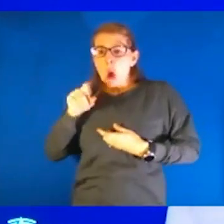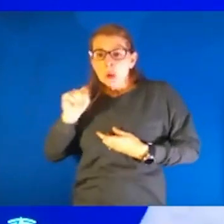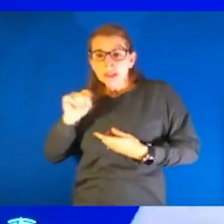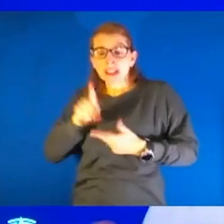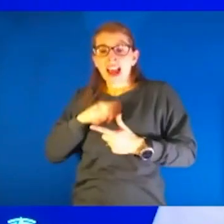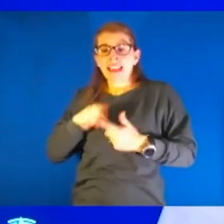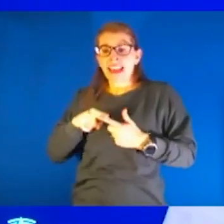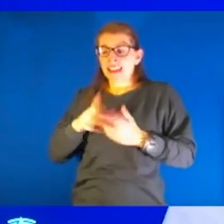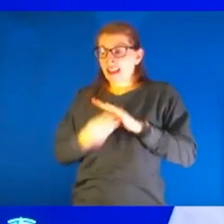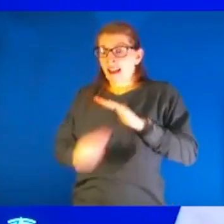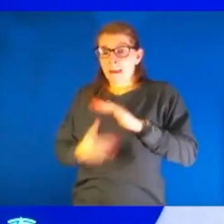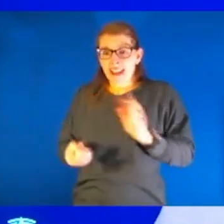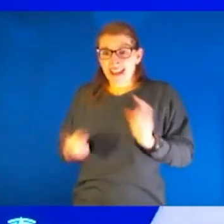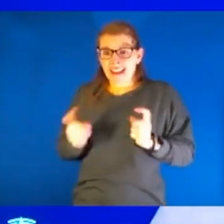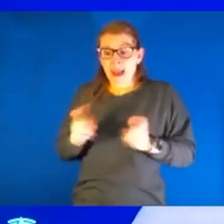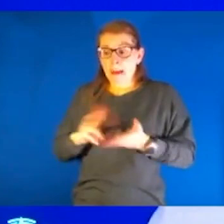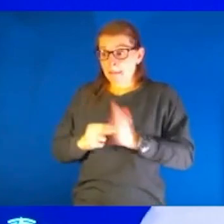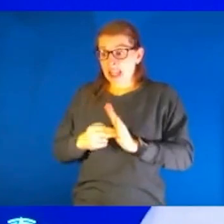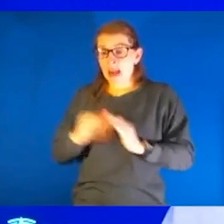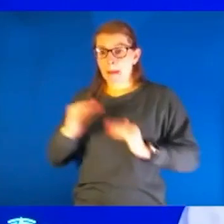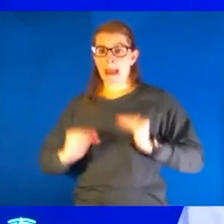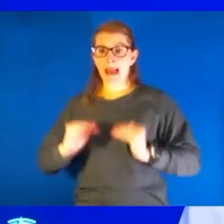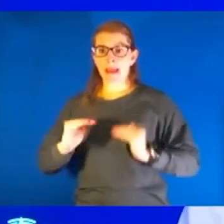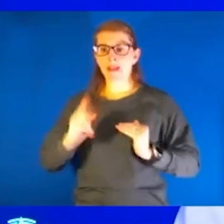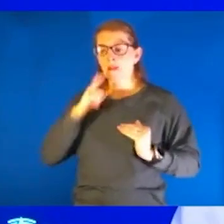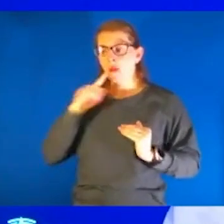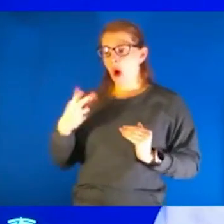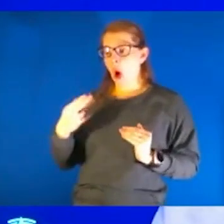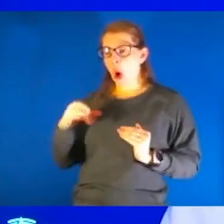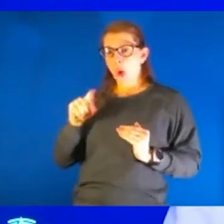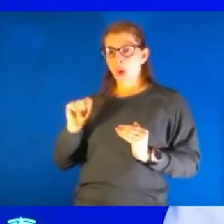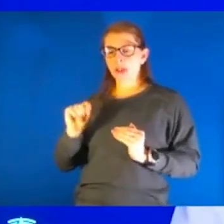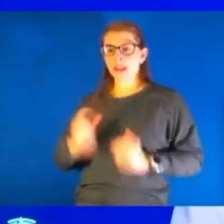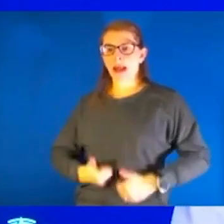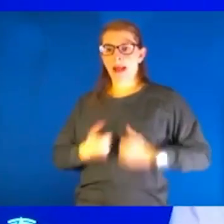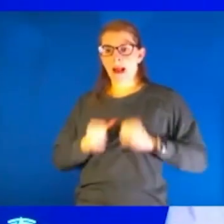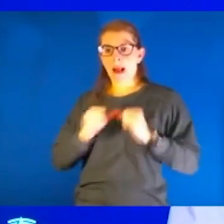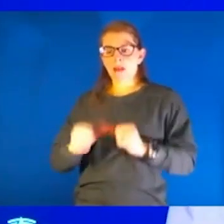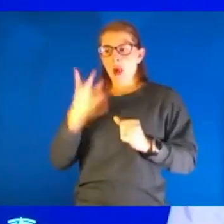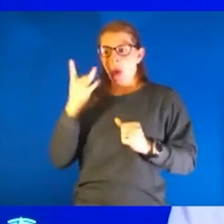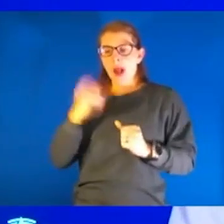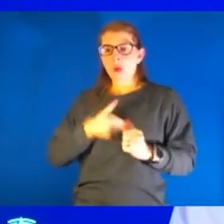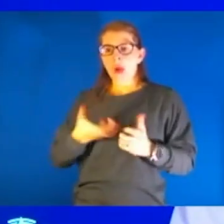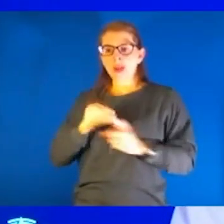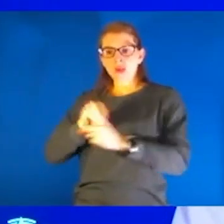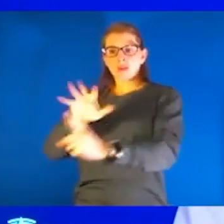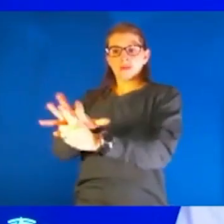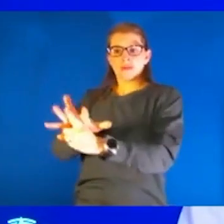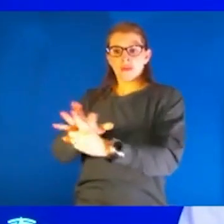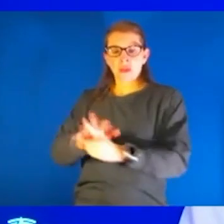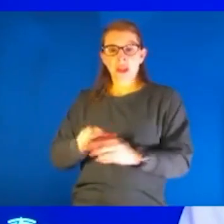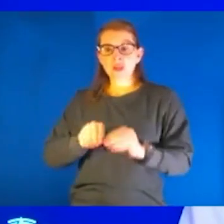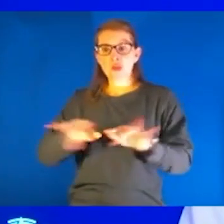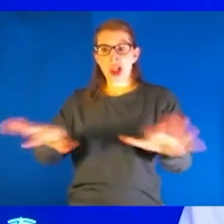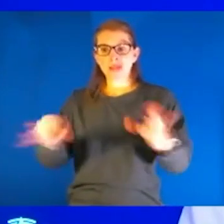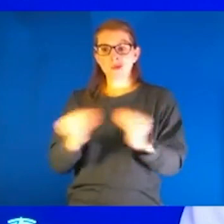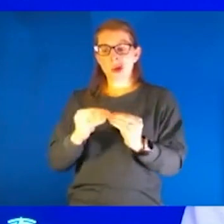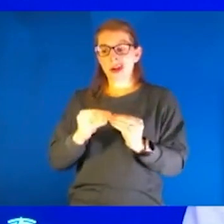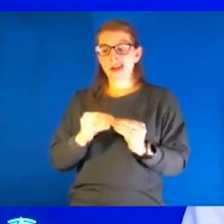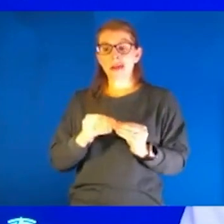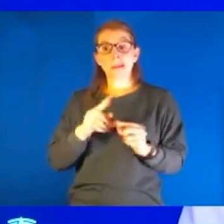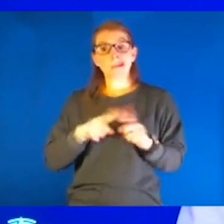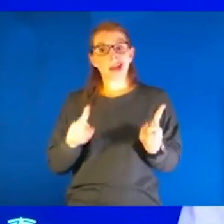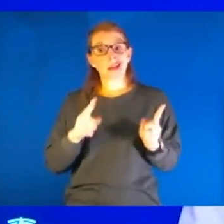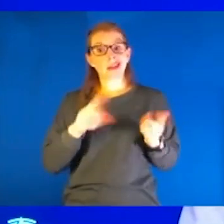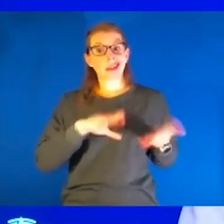there of keeping your host alive so you can transmit and spread easier. And then obviously what happens on the other side of that is death. And it is a delicate